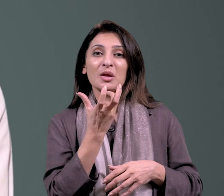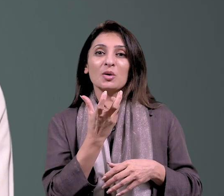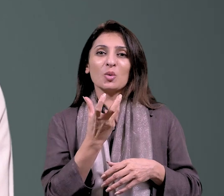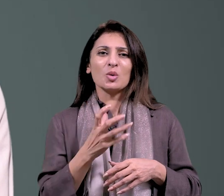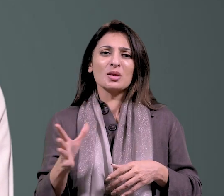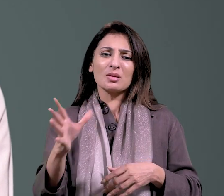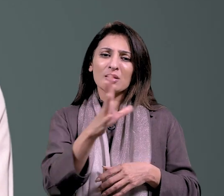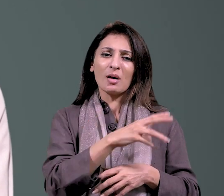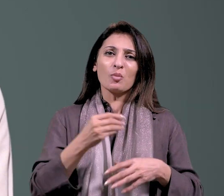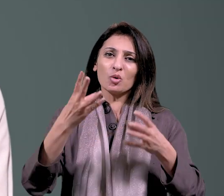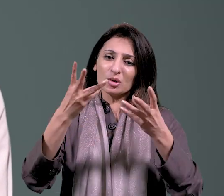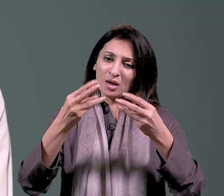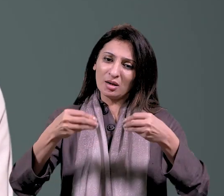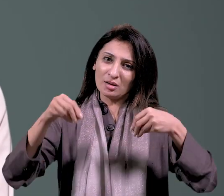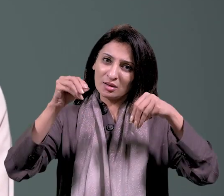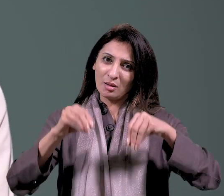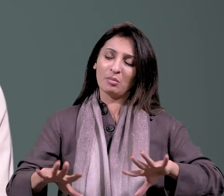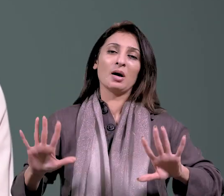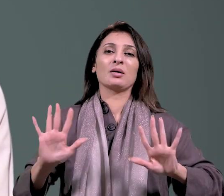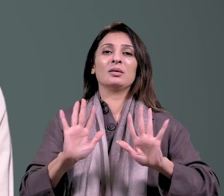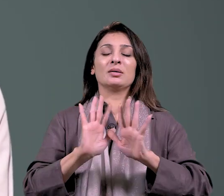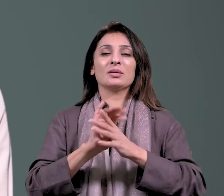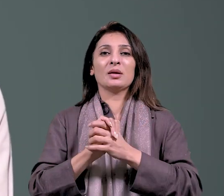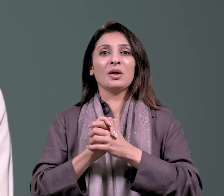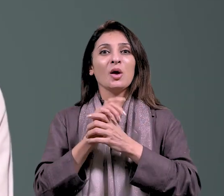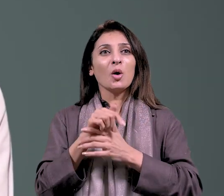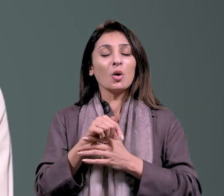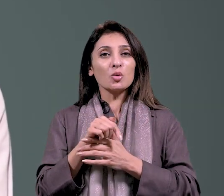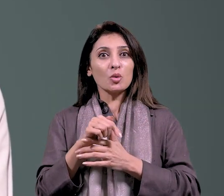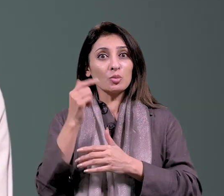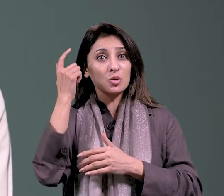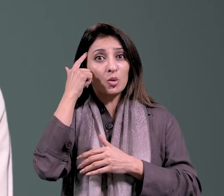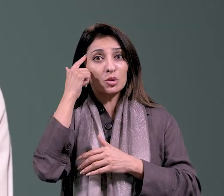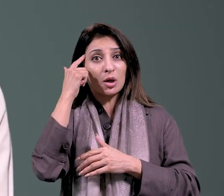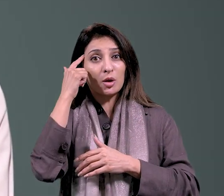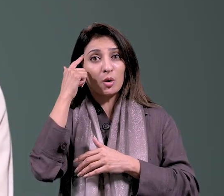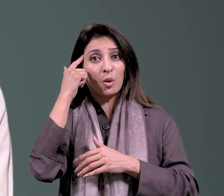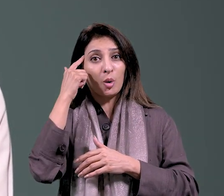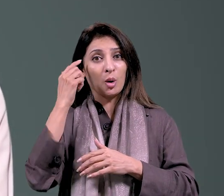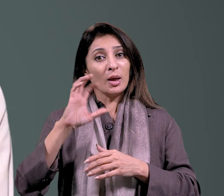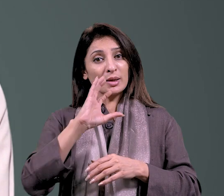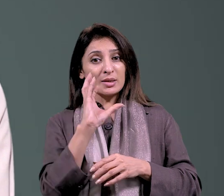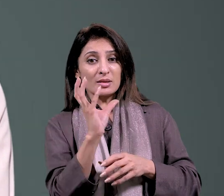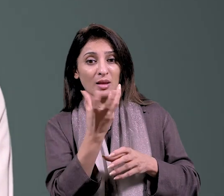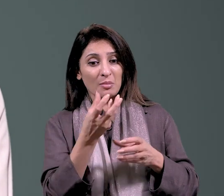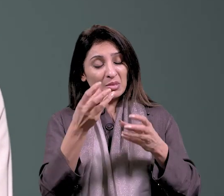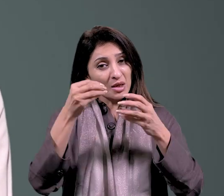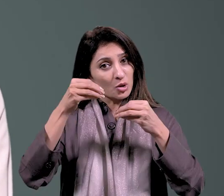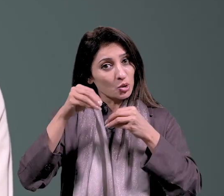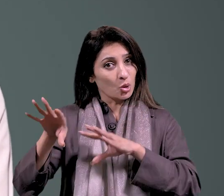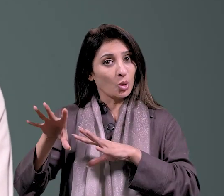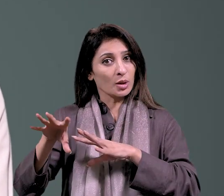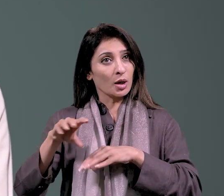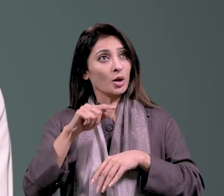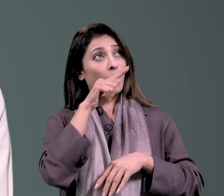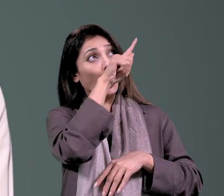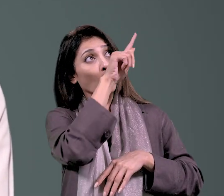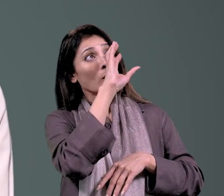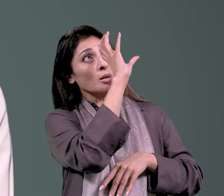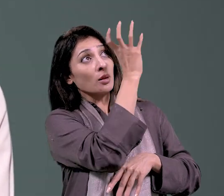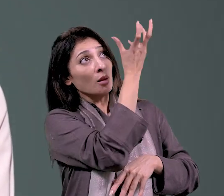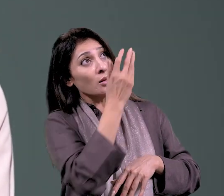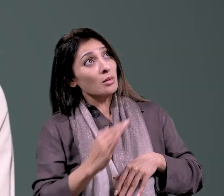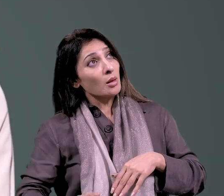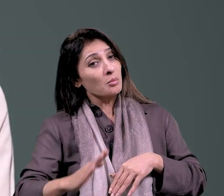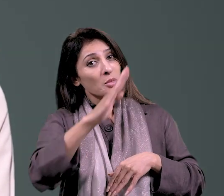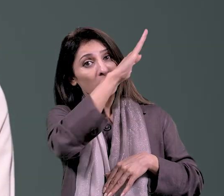given me a myriad of scars, you are planning on living on Mars? Go wherever you can.